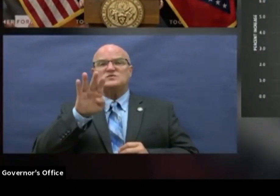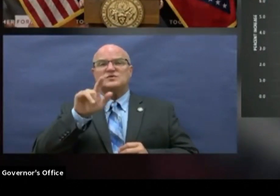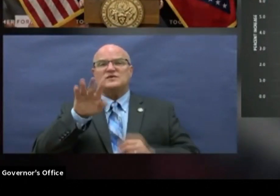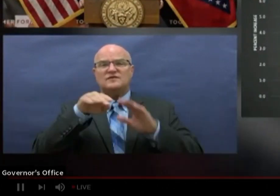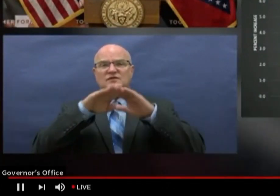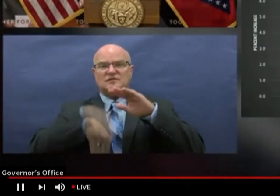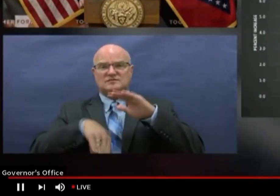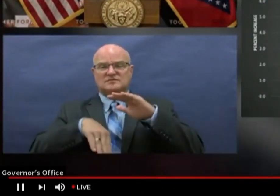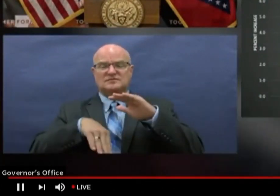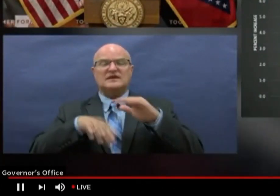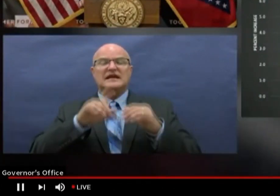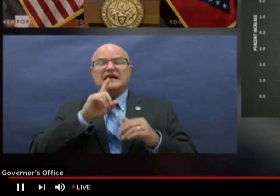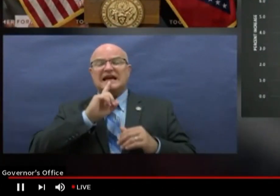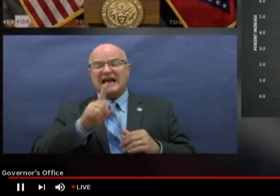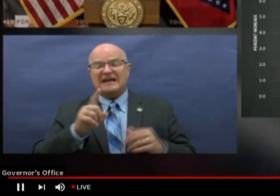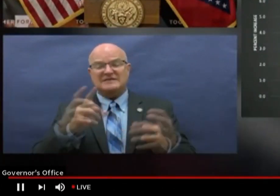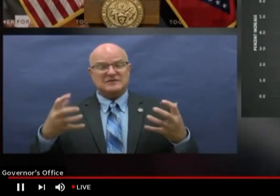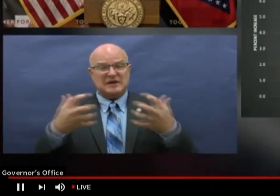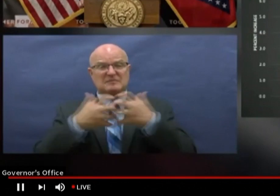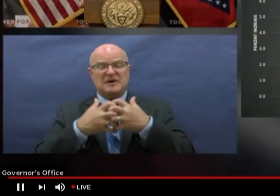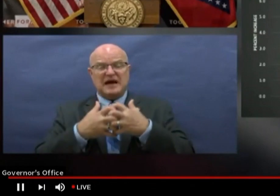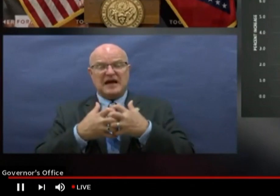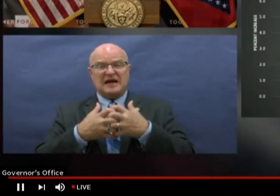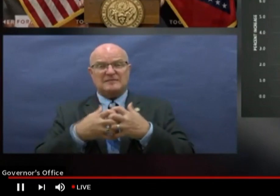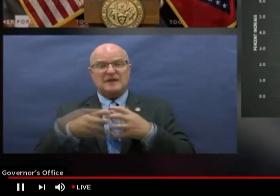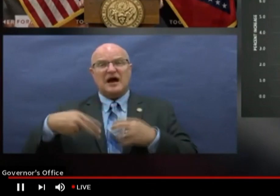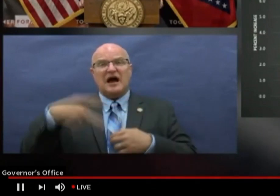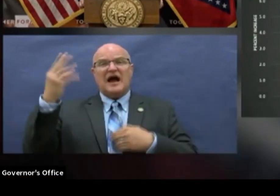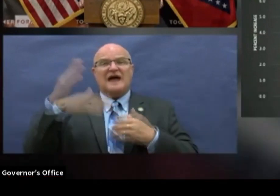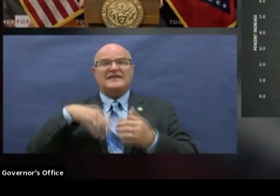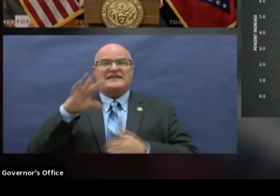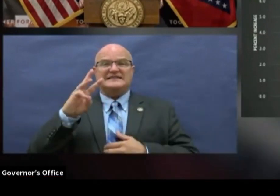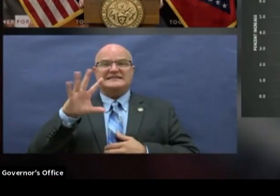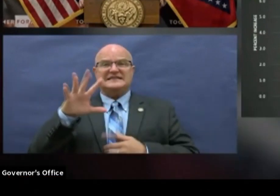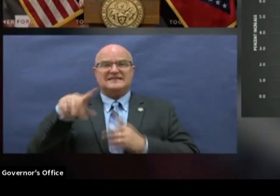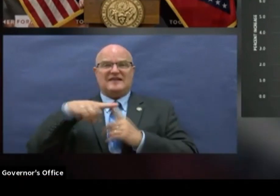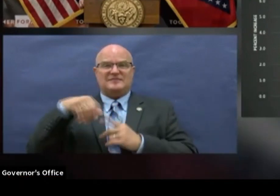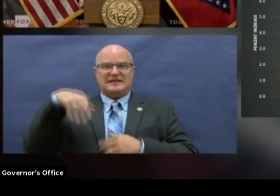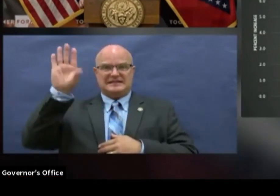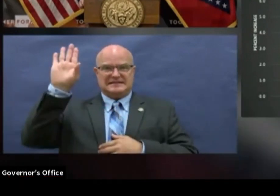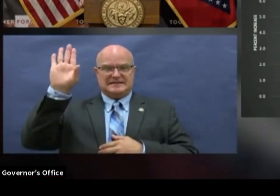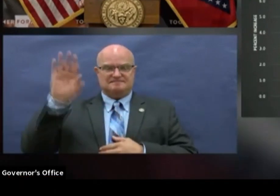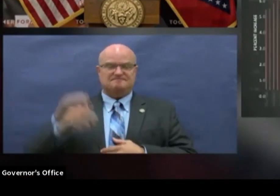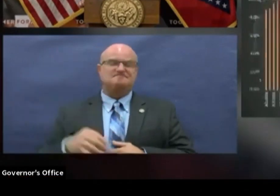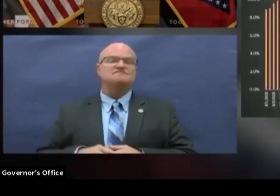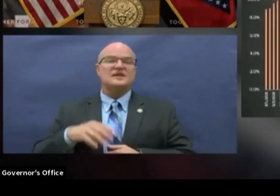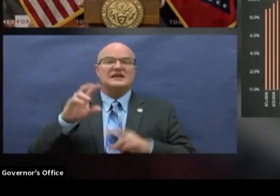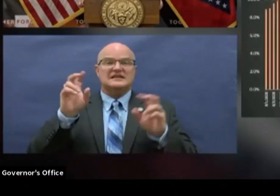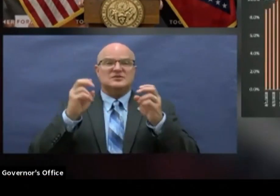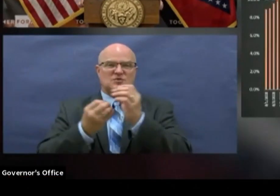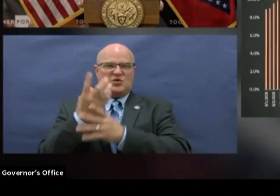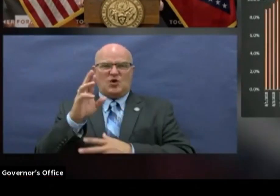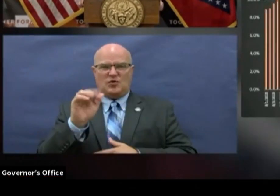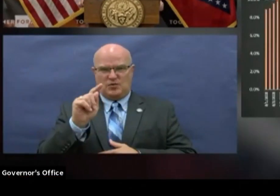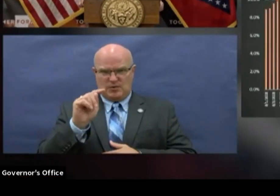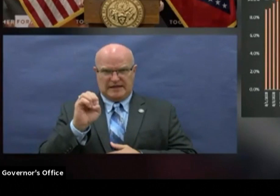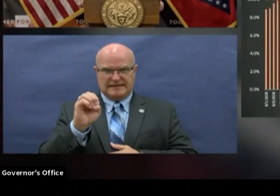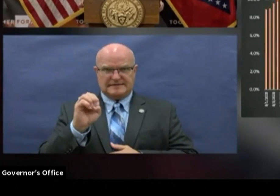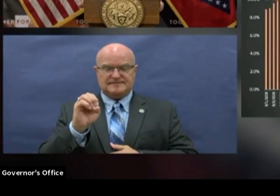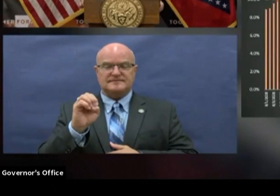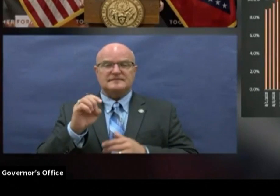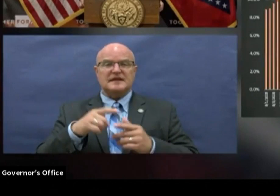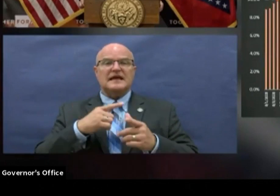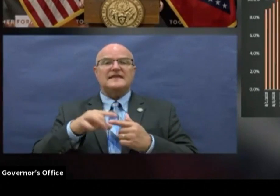24, which would actually, if you combine those, would be higher than the 65 plus in terms of growth rates. And then